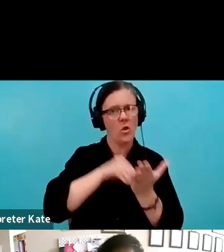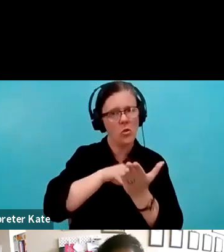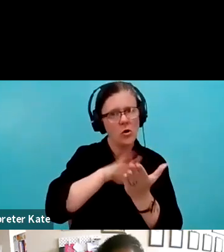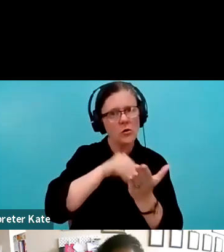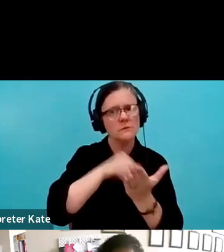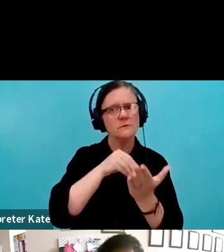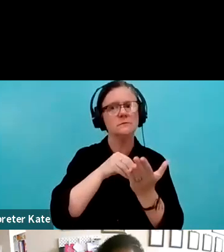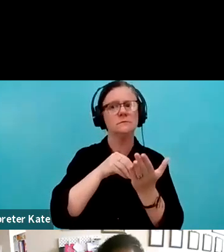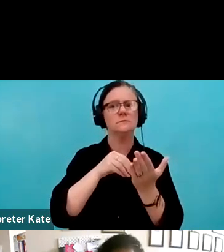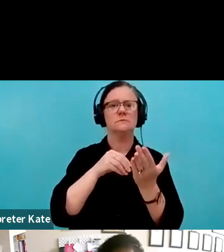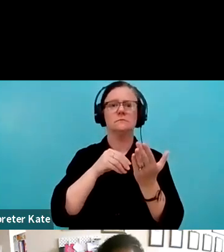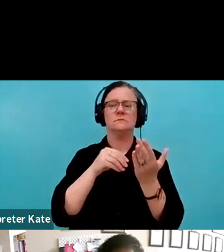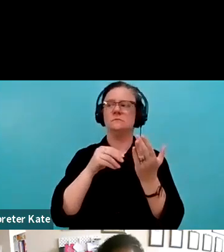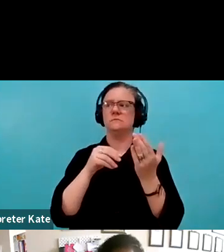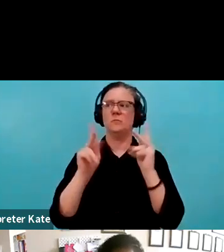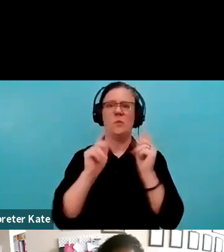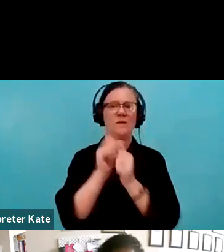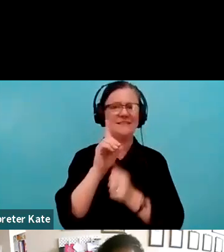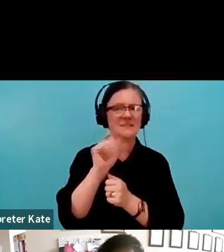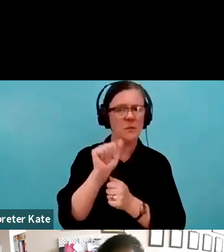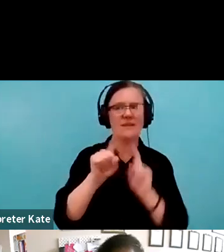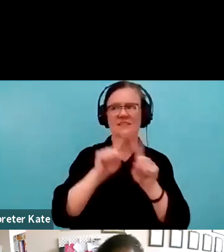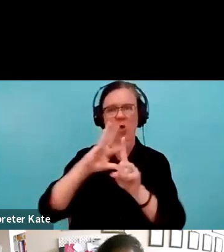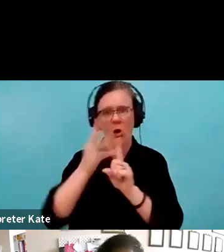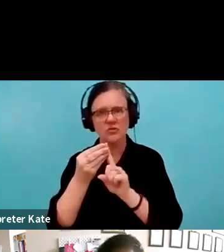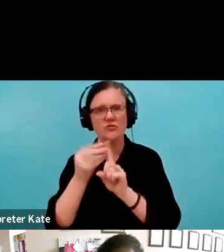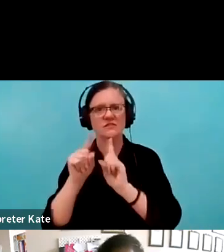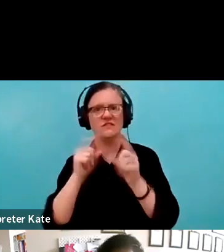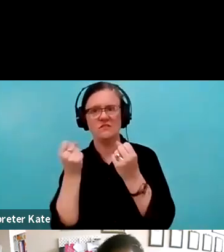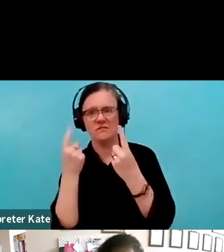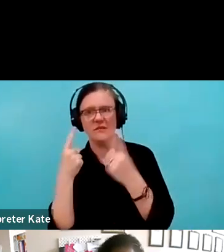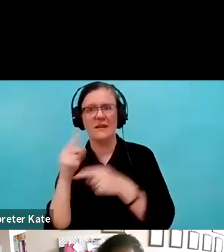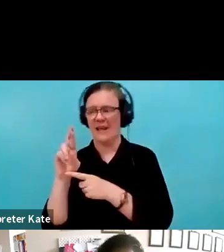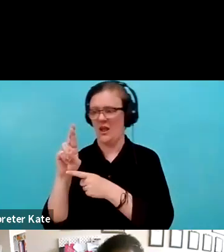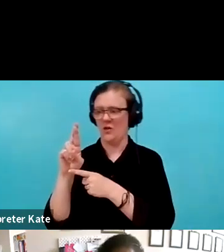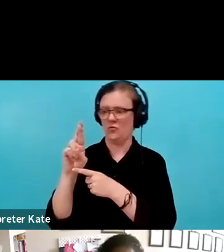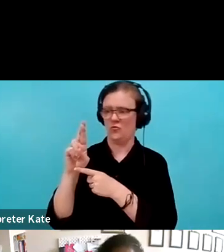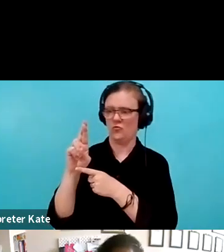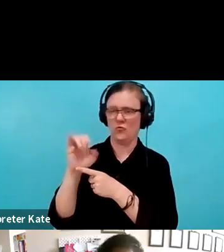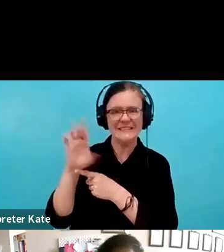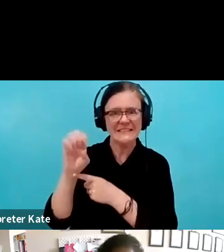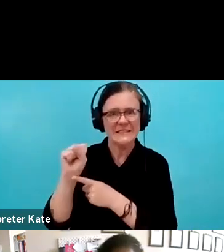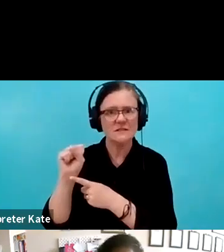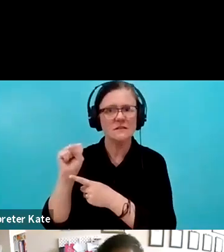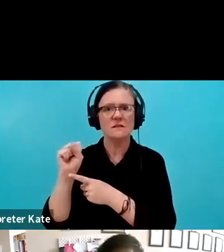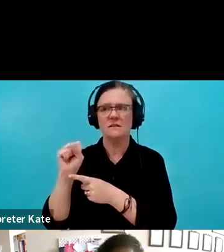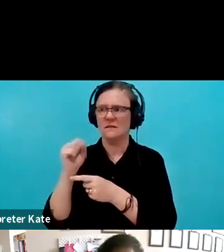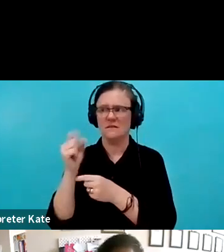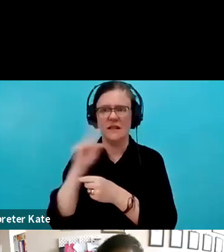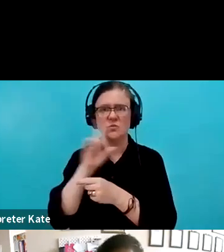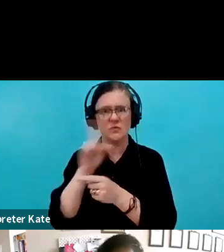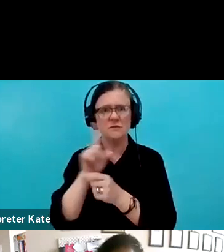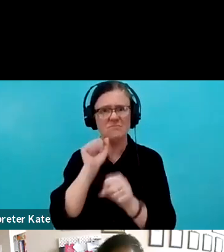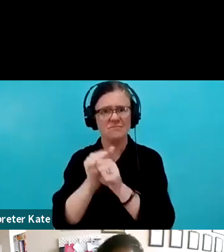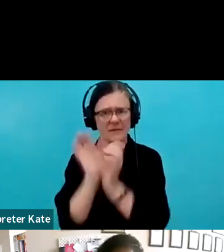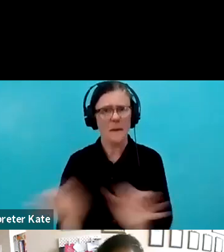about people with different disabilities coming from different cultures and races, and that those things are vitally important